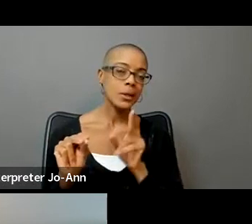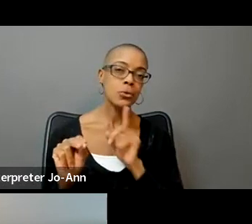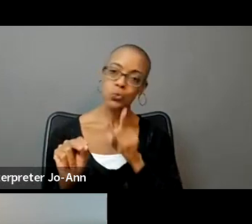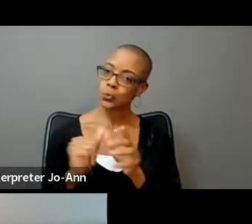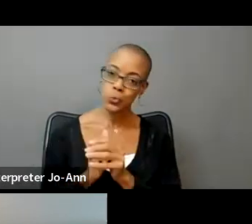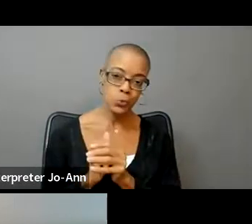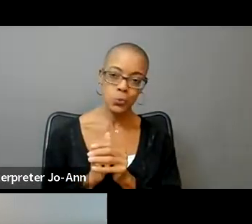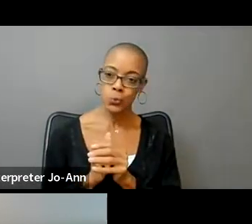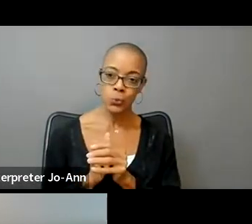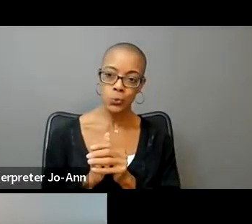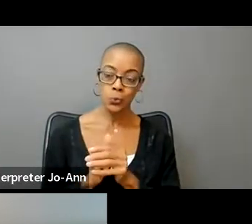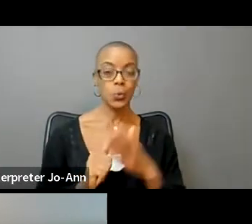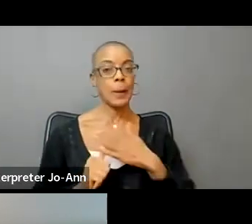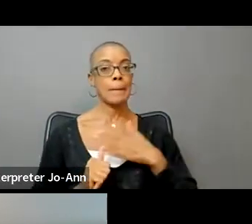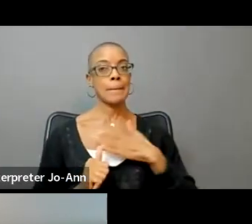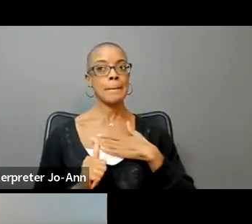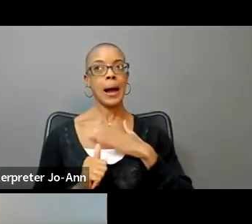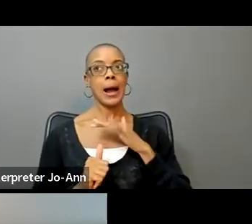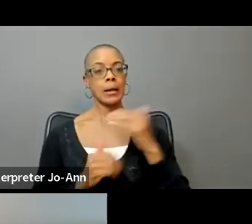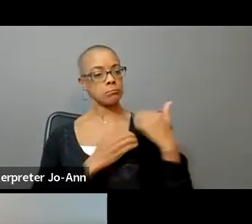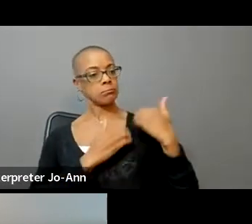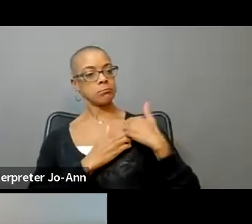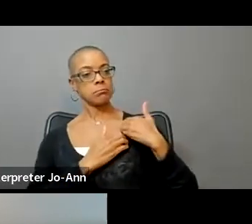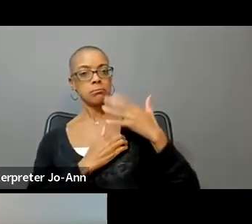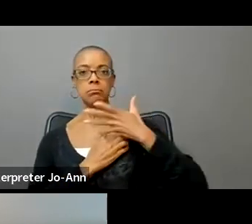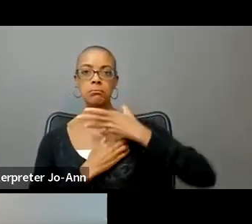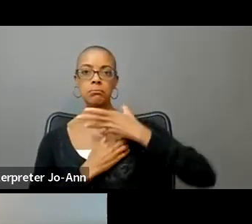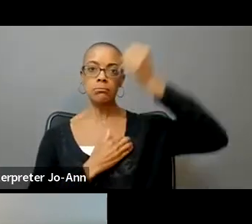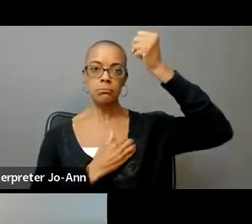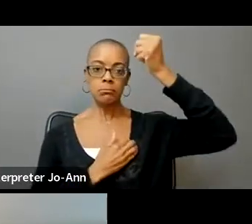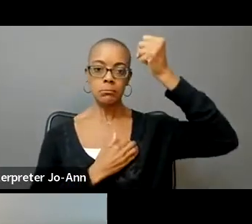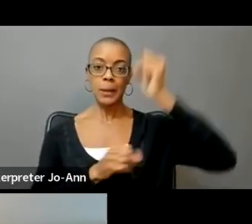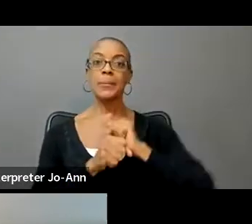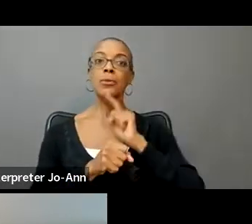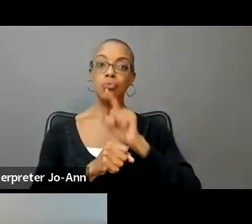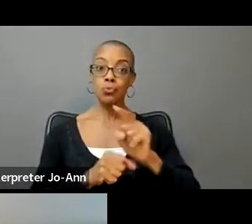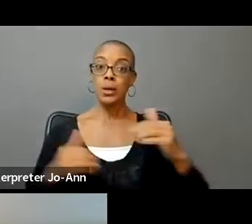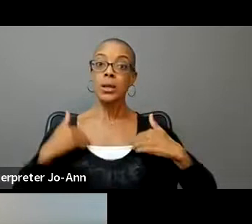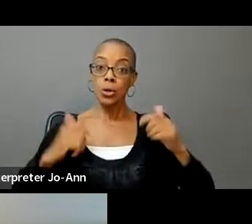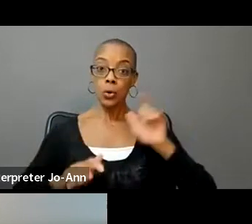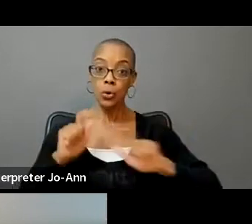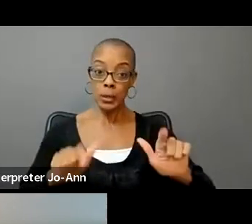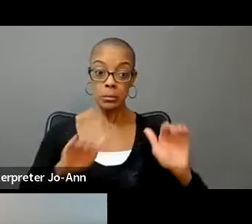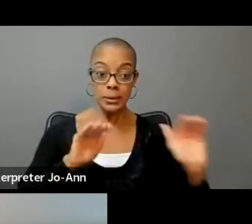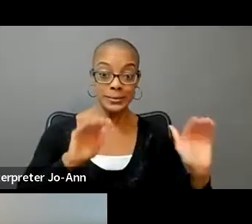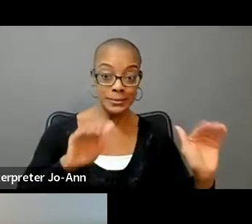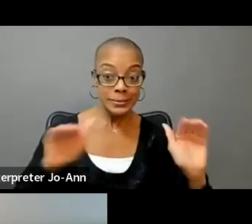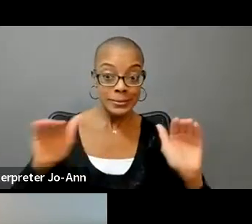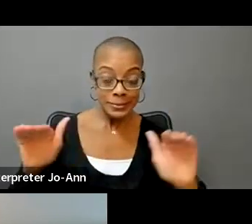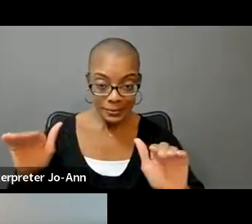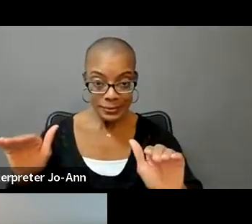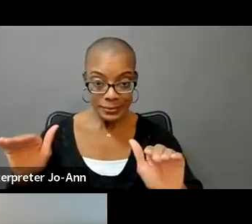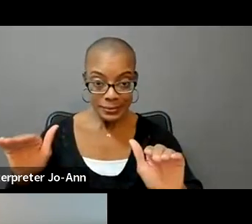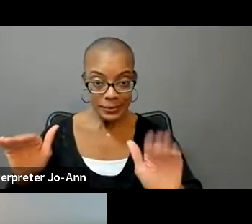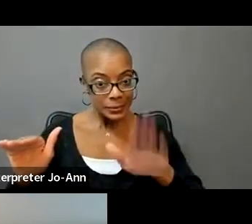my job as an elder is to make sure that younger people understand that that's